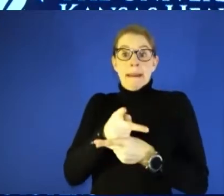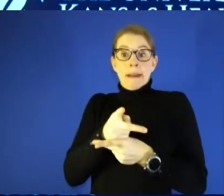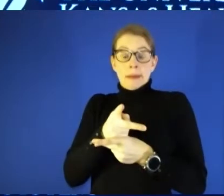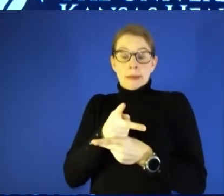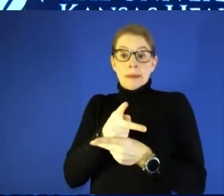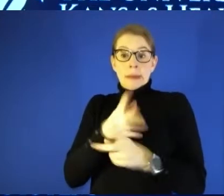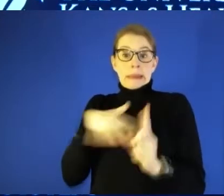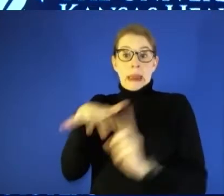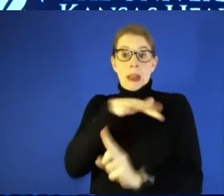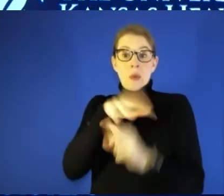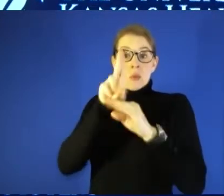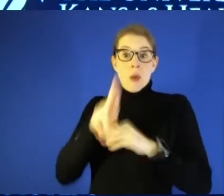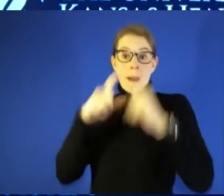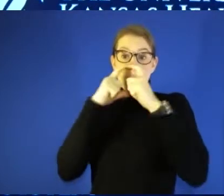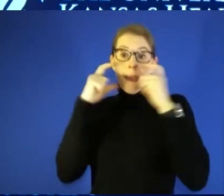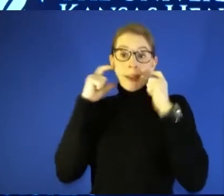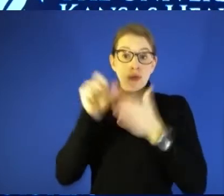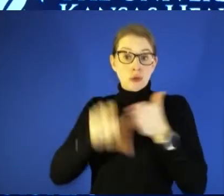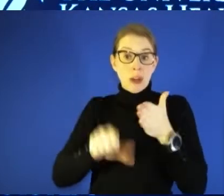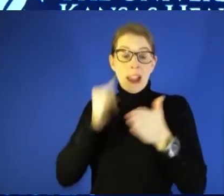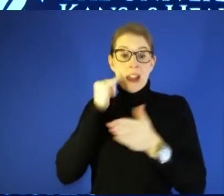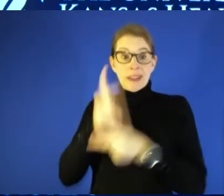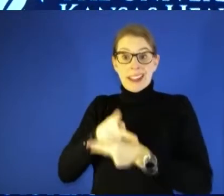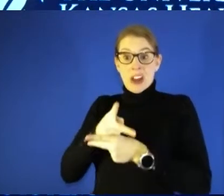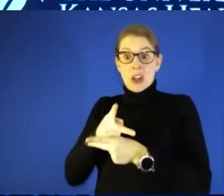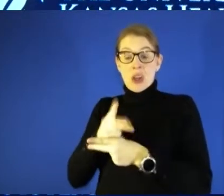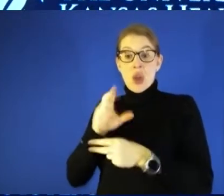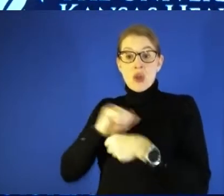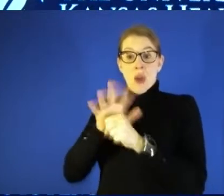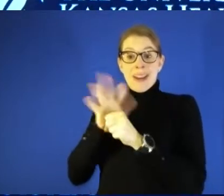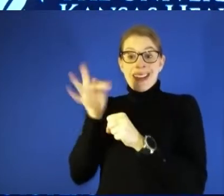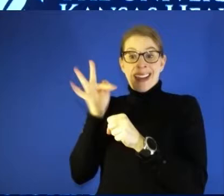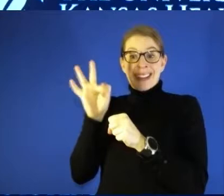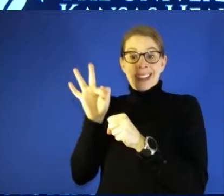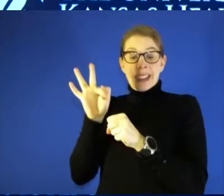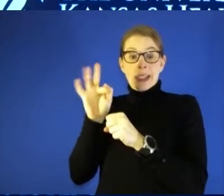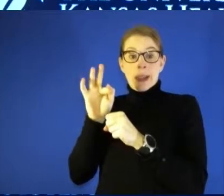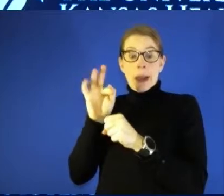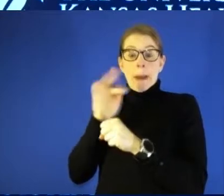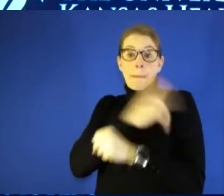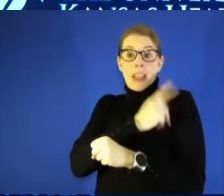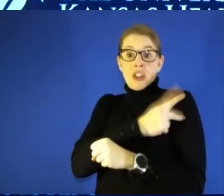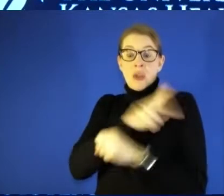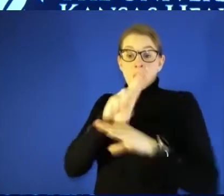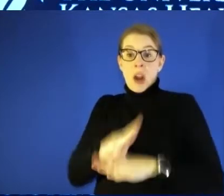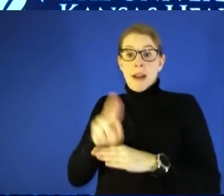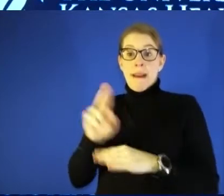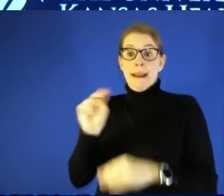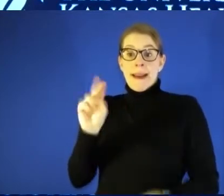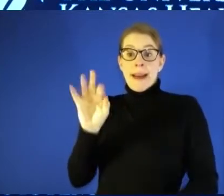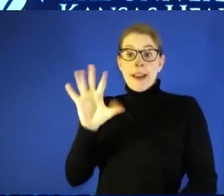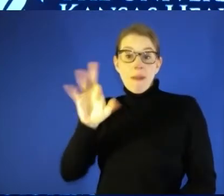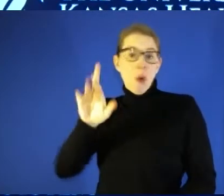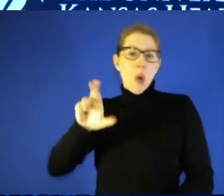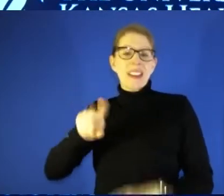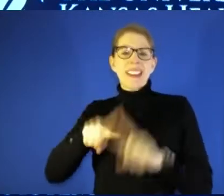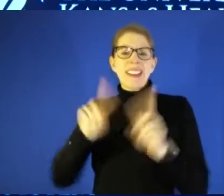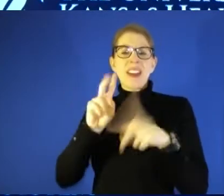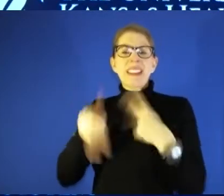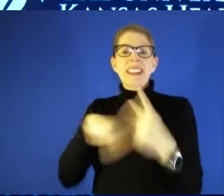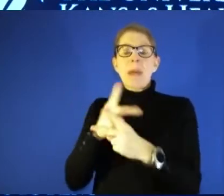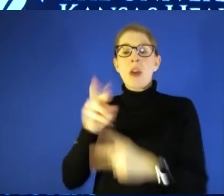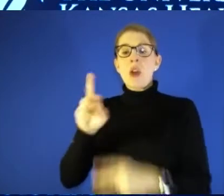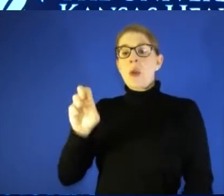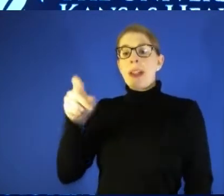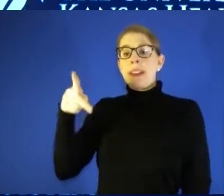you're taking care of a COVID-19 patient, you have the option to wear an N95 or a different type of respirator.